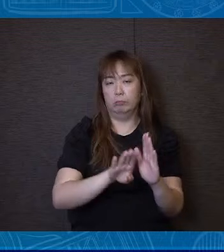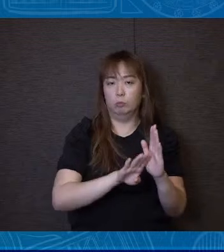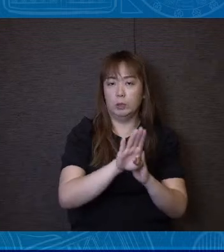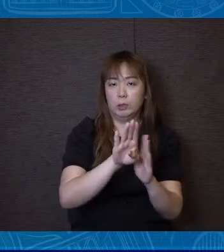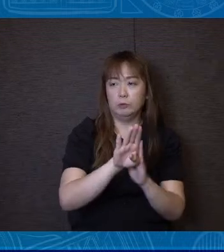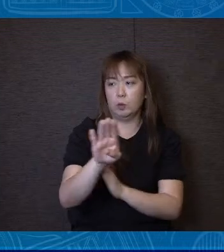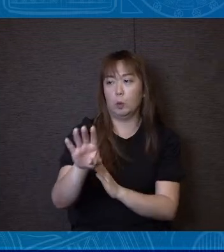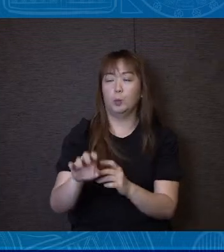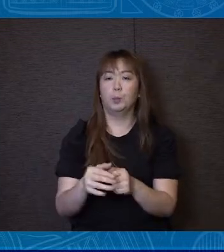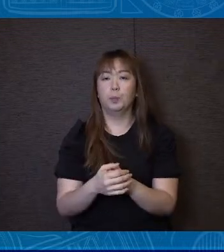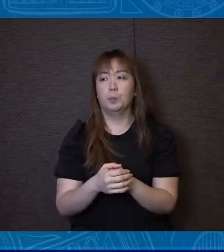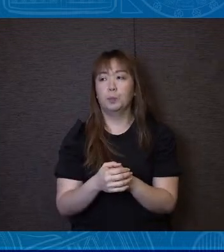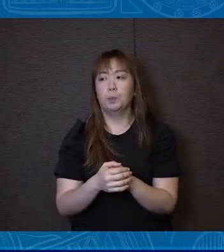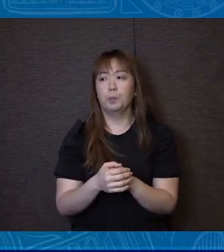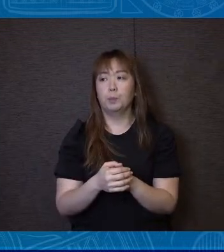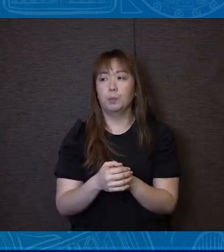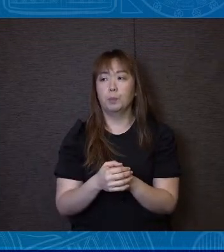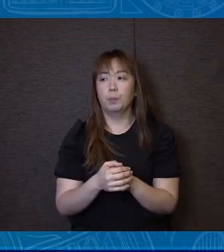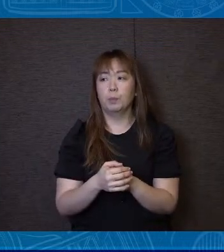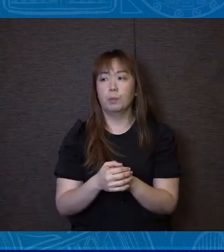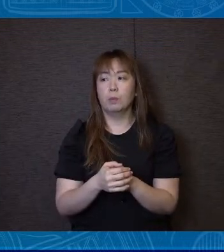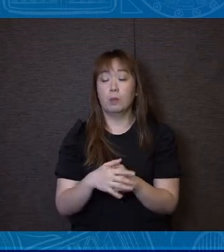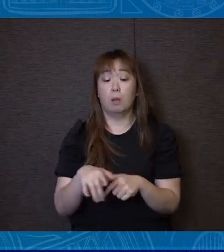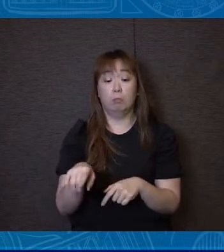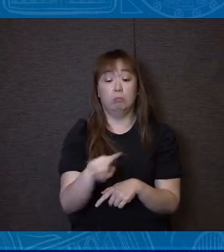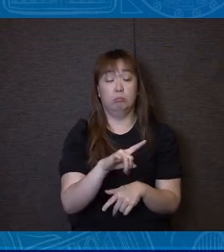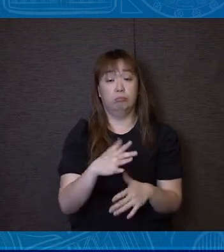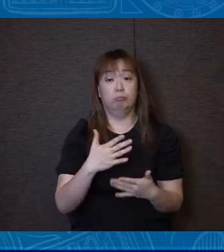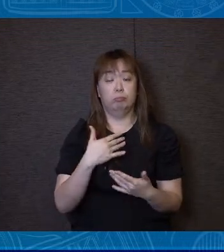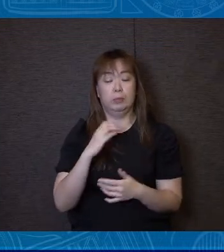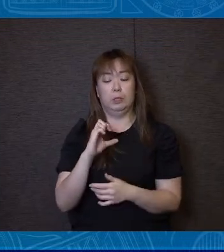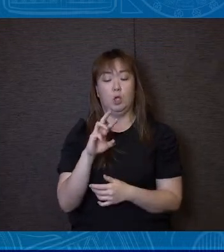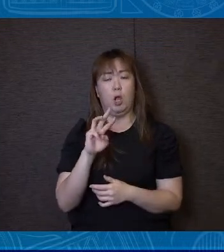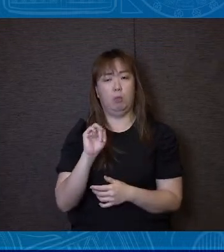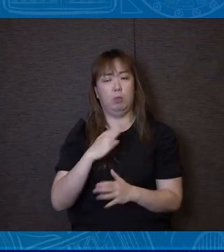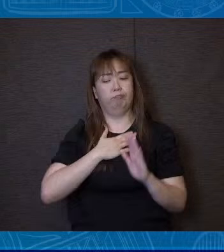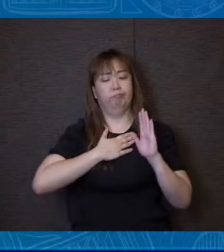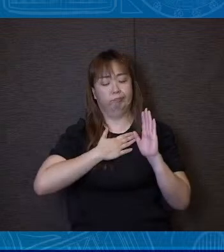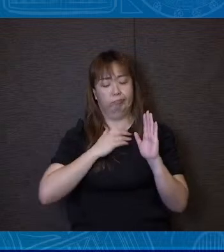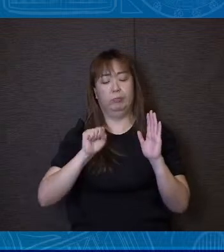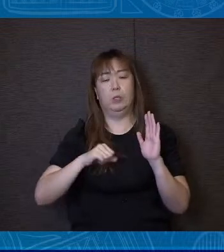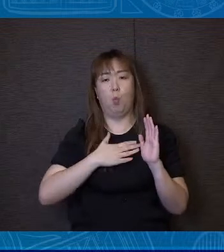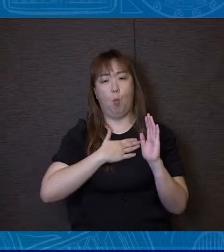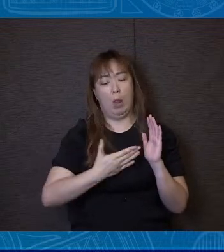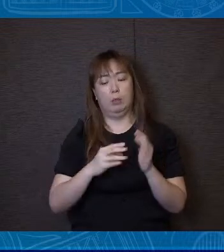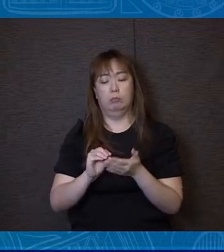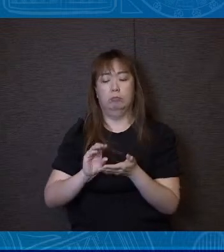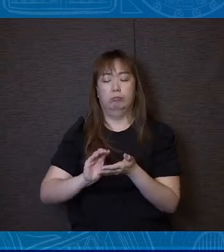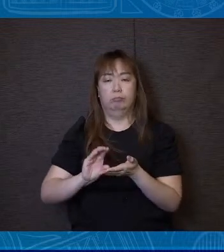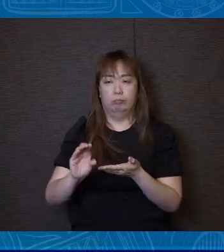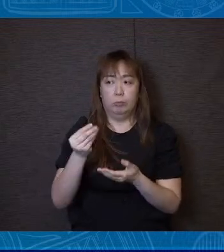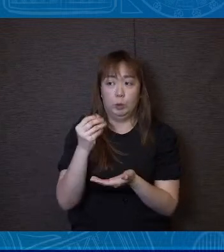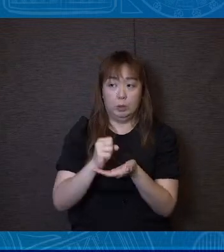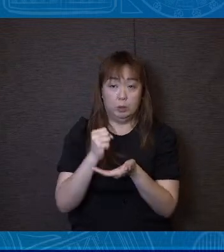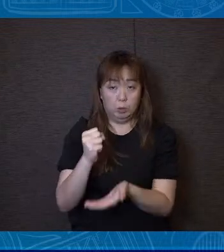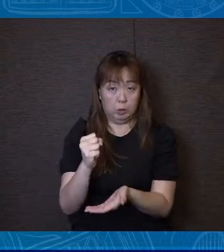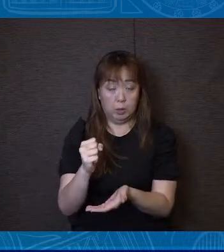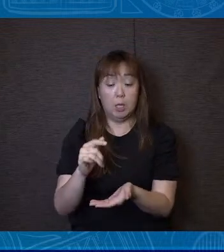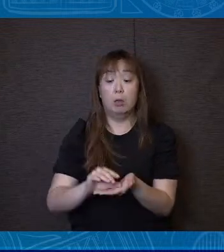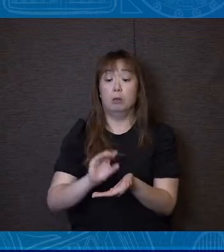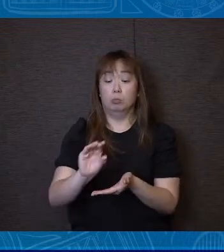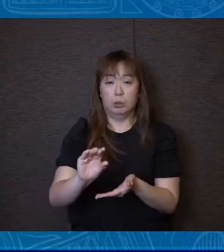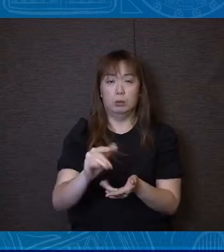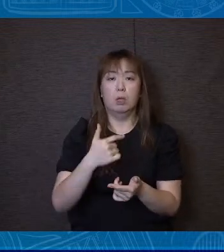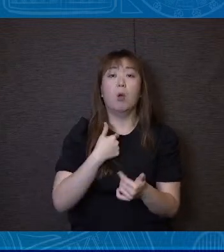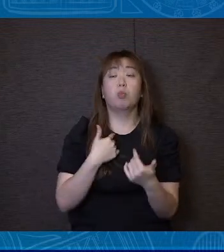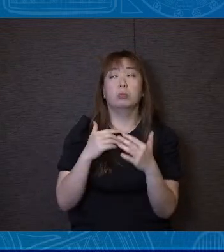financing windows. So this is a commitment from our end, and as what I've said earlier, we also expect the same from the